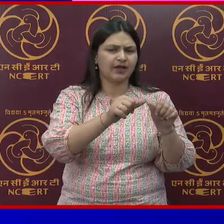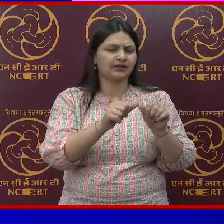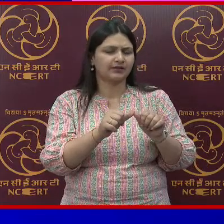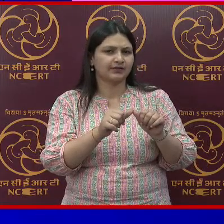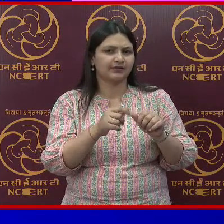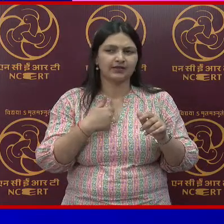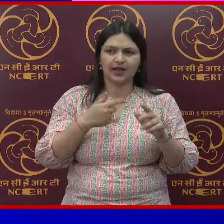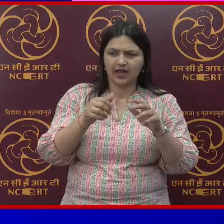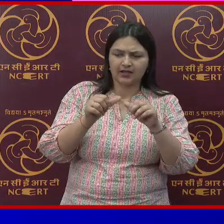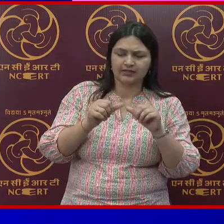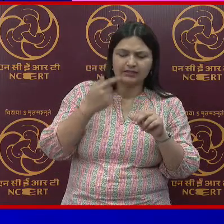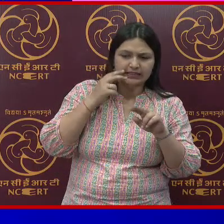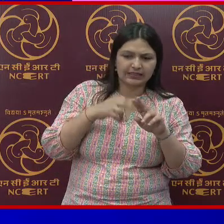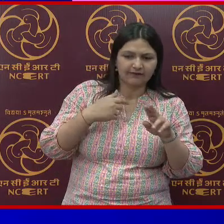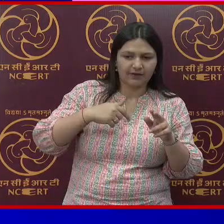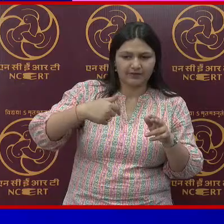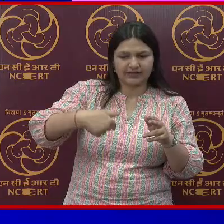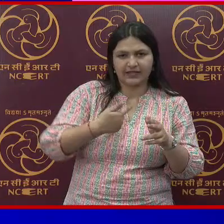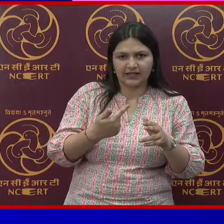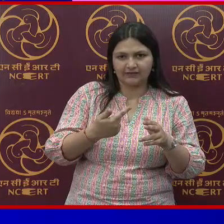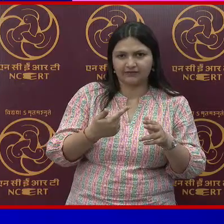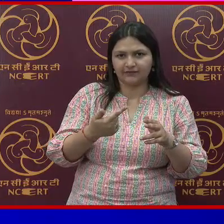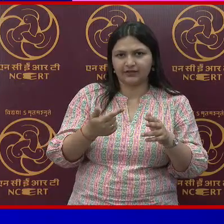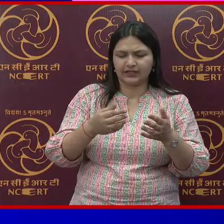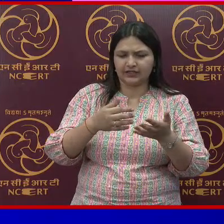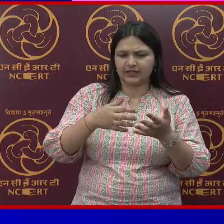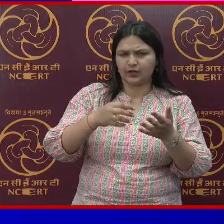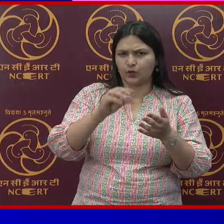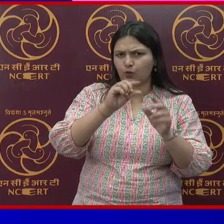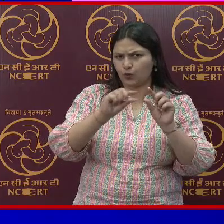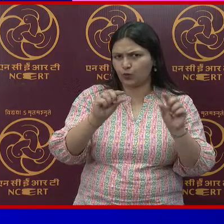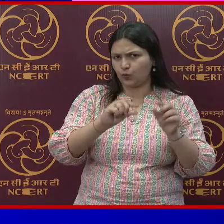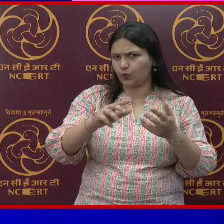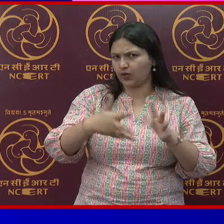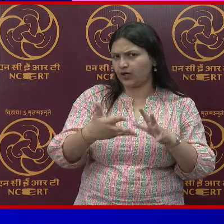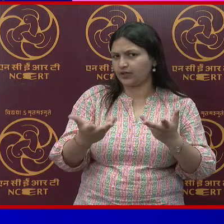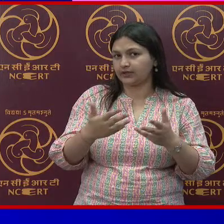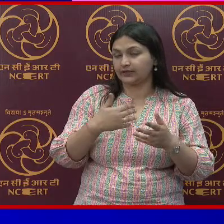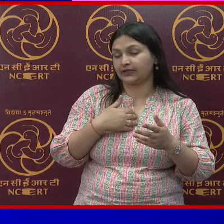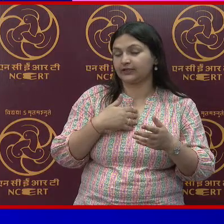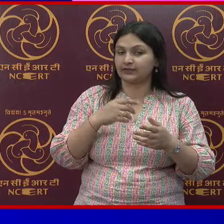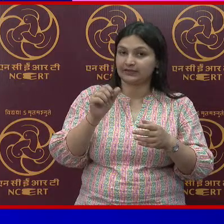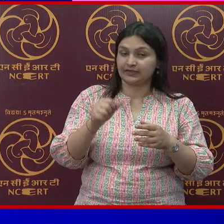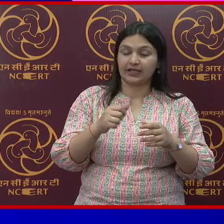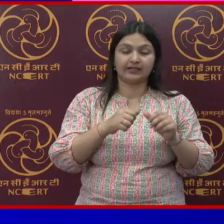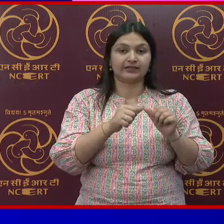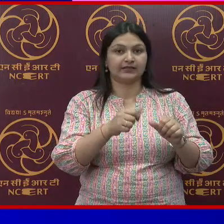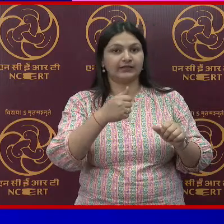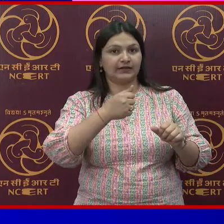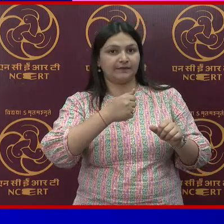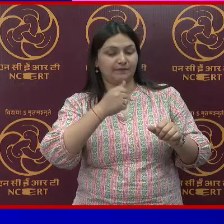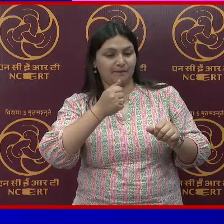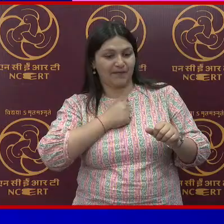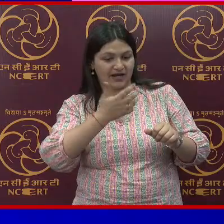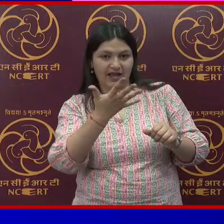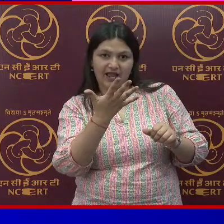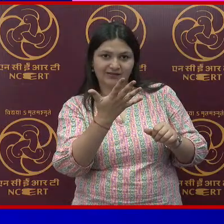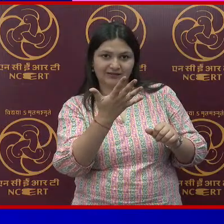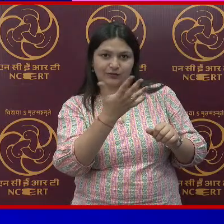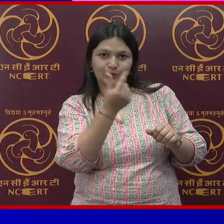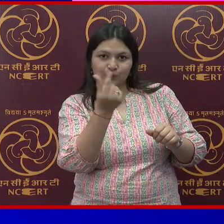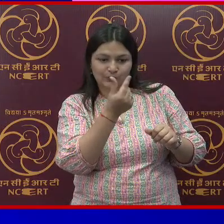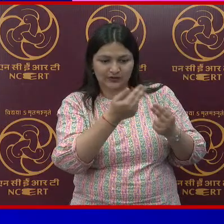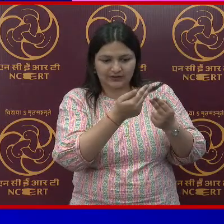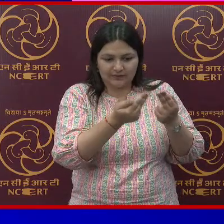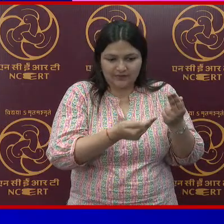right hand palm. Okay. Okay, ma'am. Okay. And I used a watercolor, Okay. yellow watercolor, and you can see